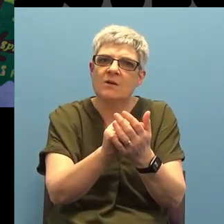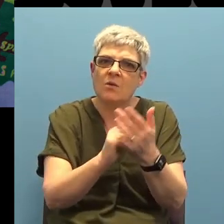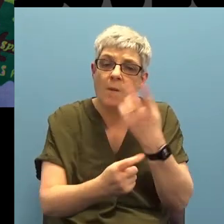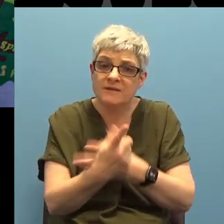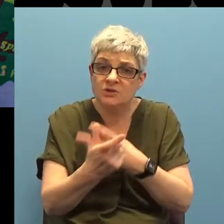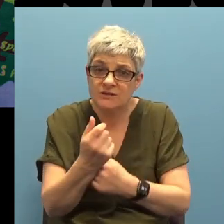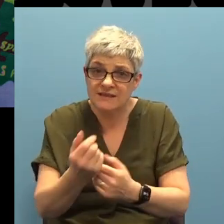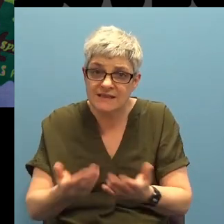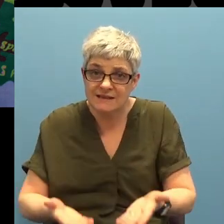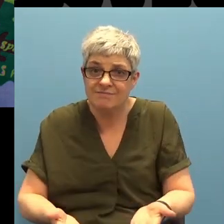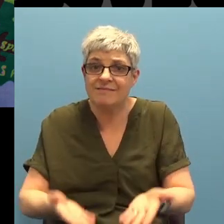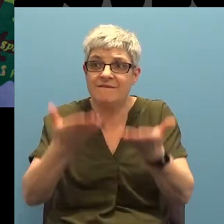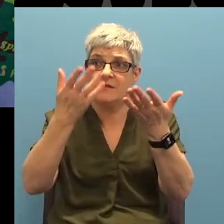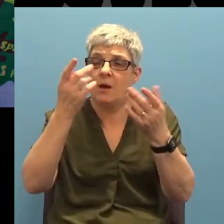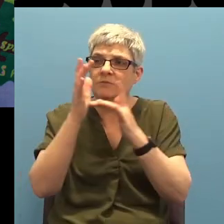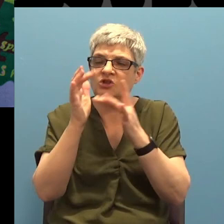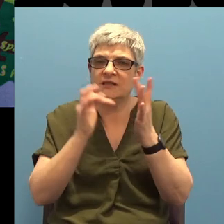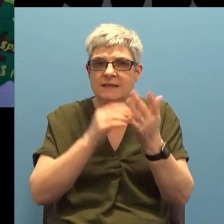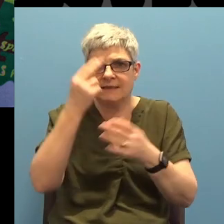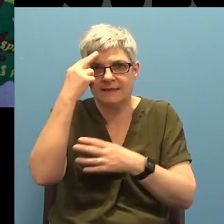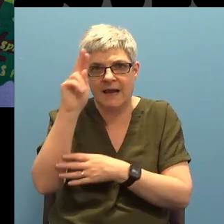Jesus.